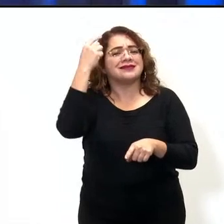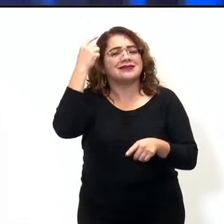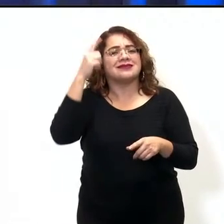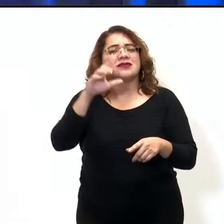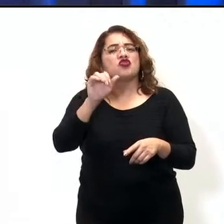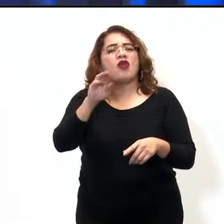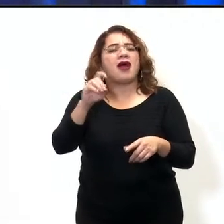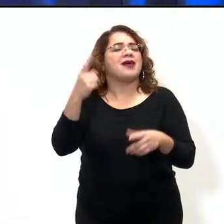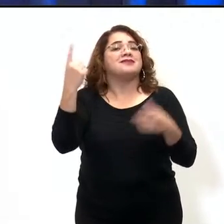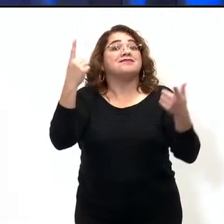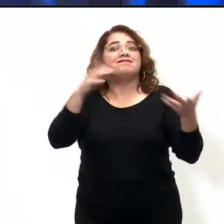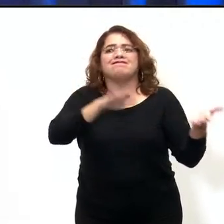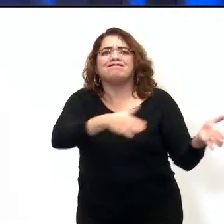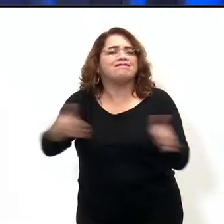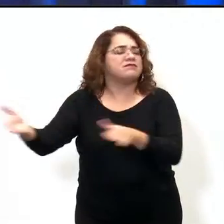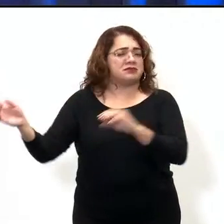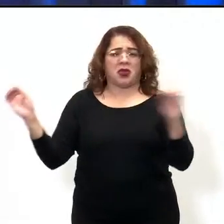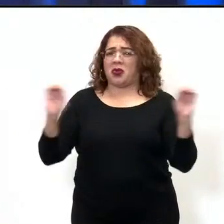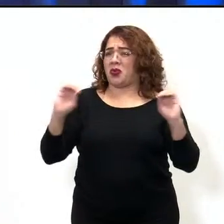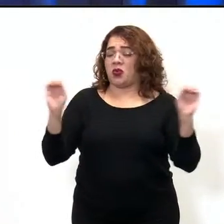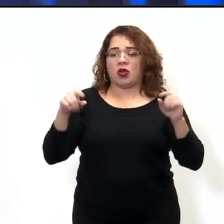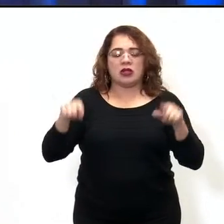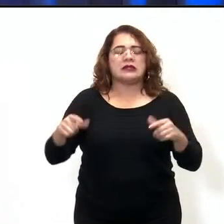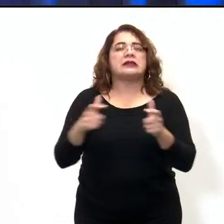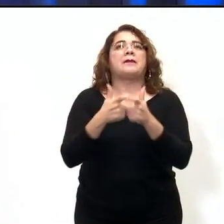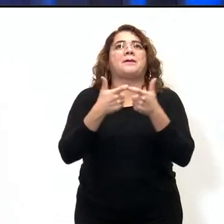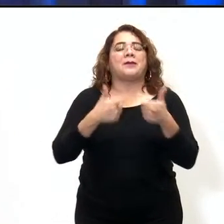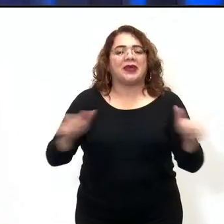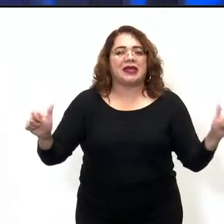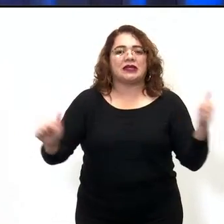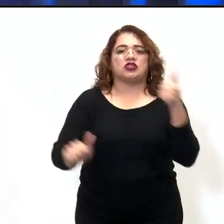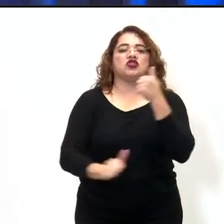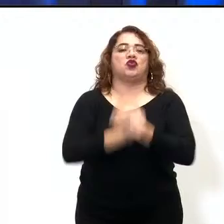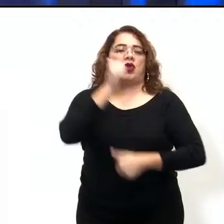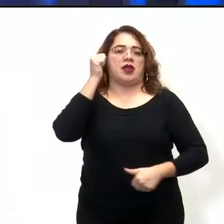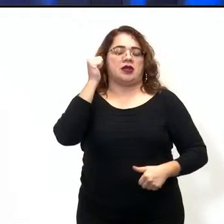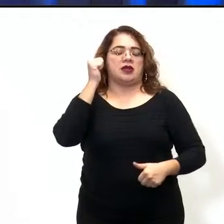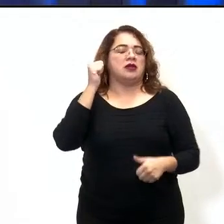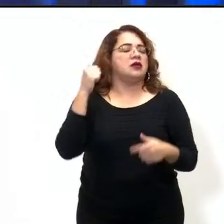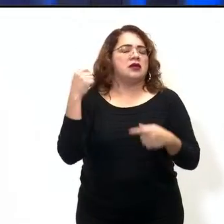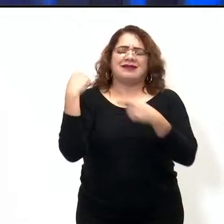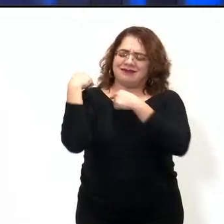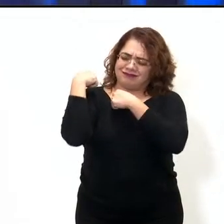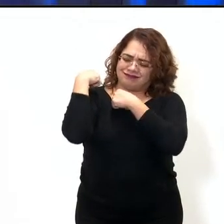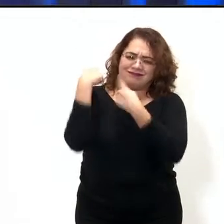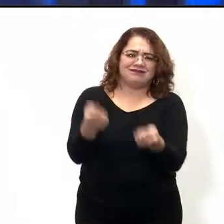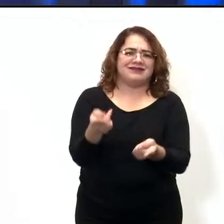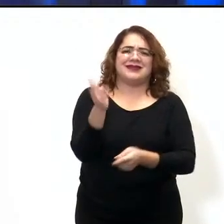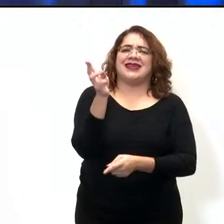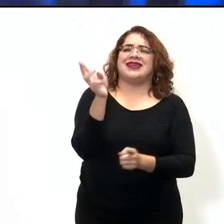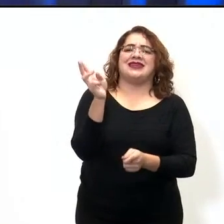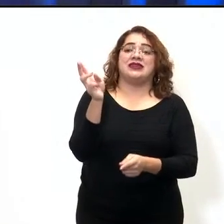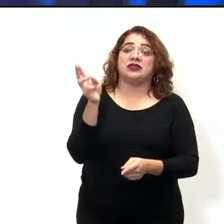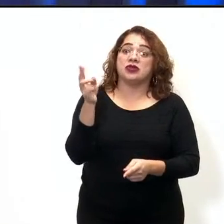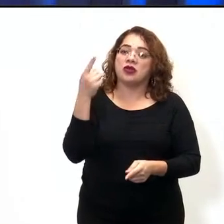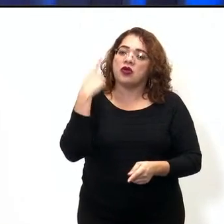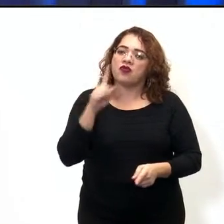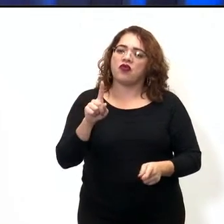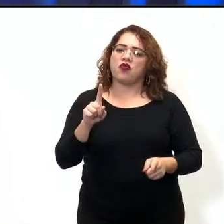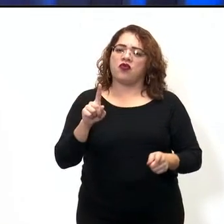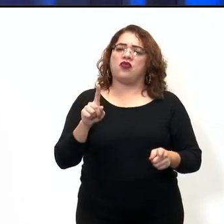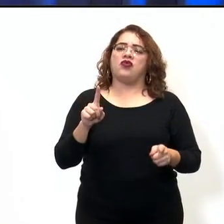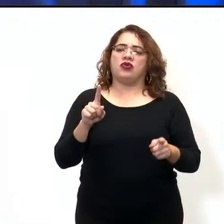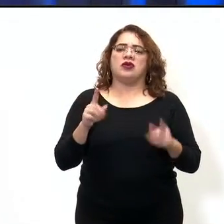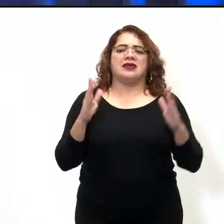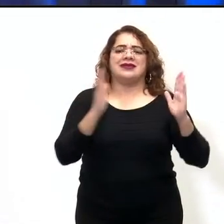is the single biggest threat we have faced ever to life, and it's the single biggest threat we have to life in our city in the future. And